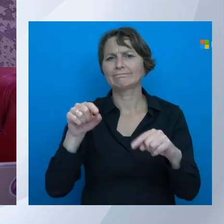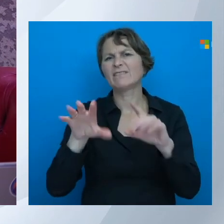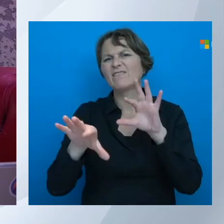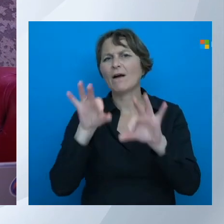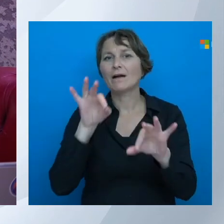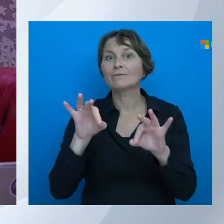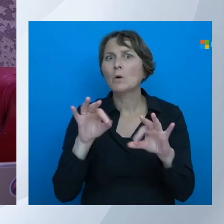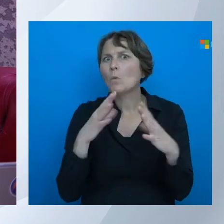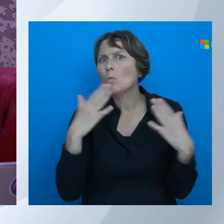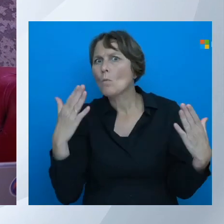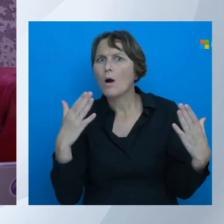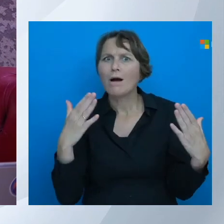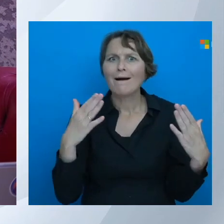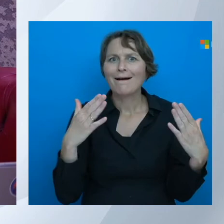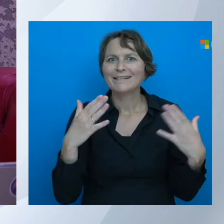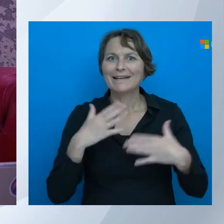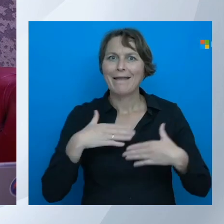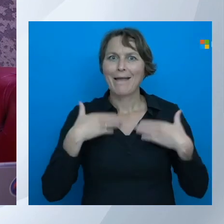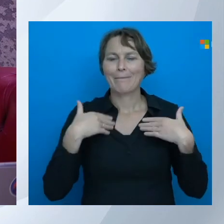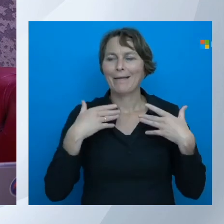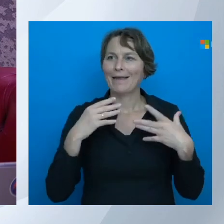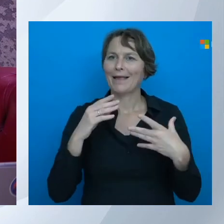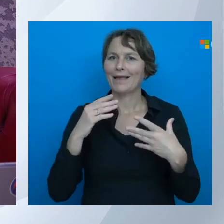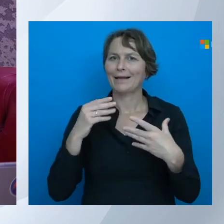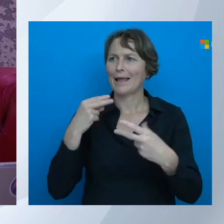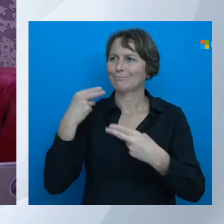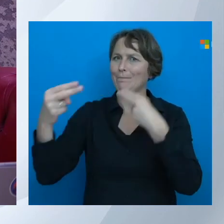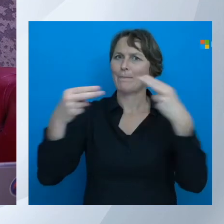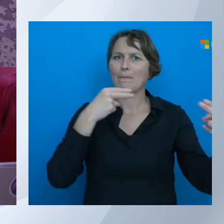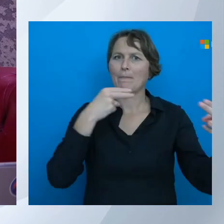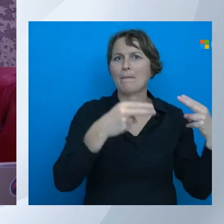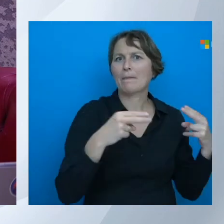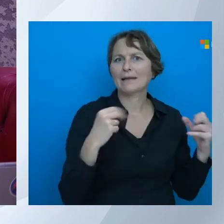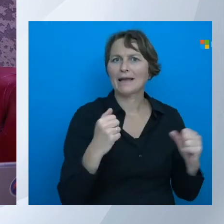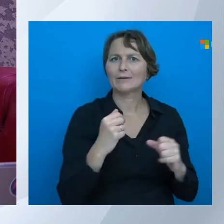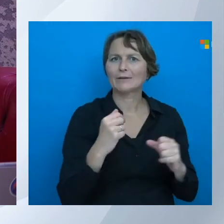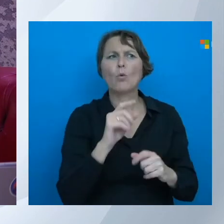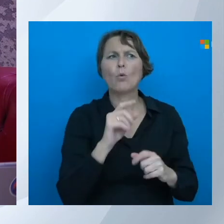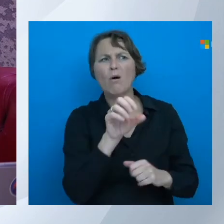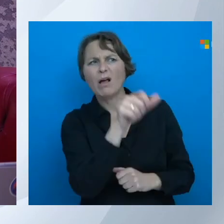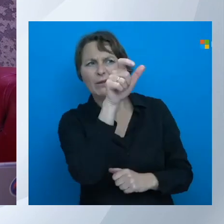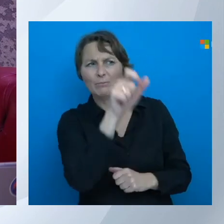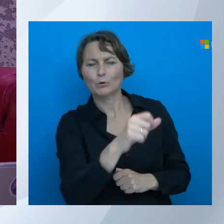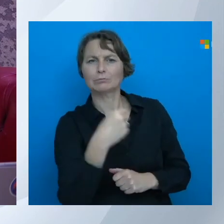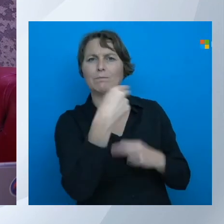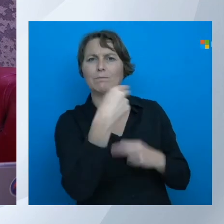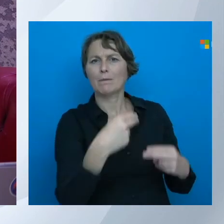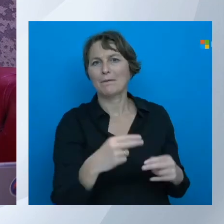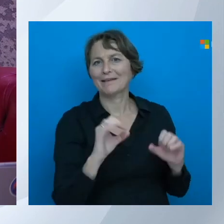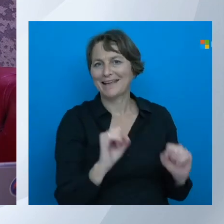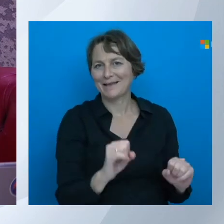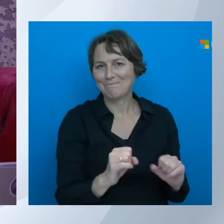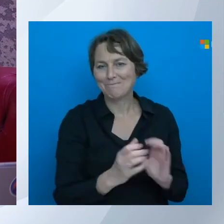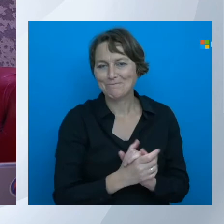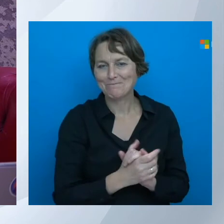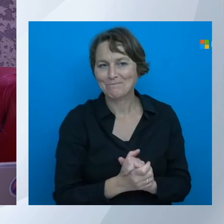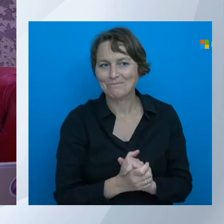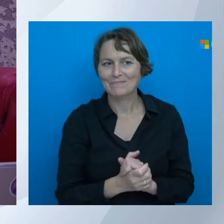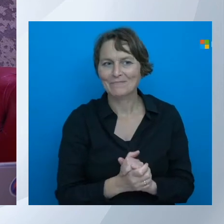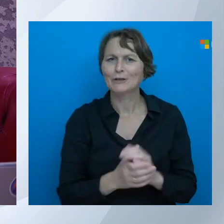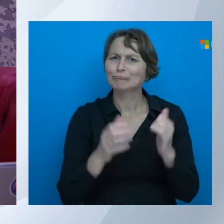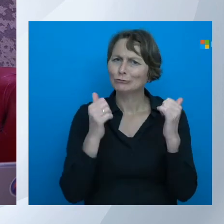there to be rewarded or to reward someone else for this. So it's a very good way